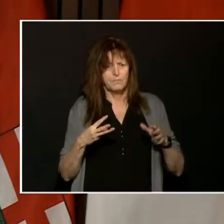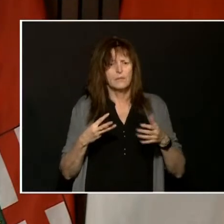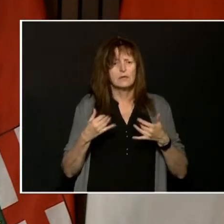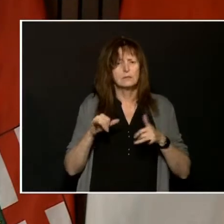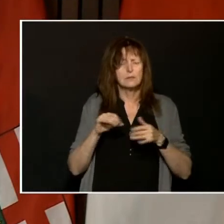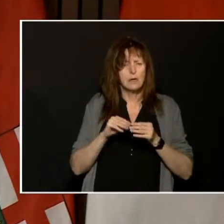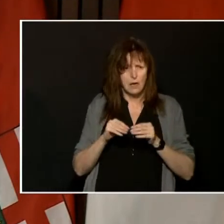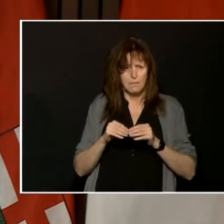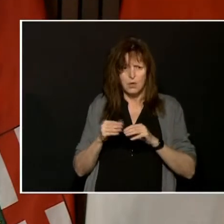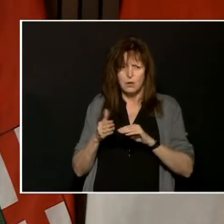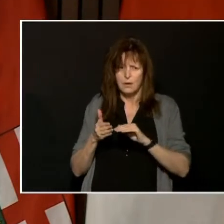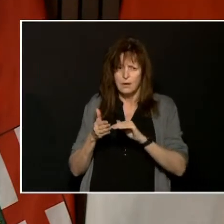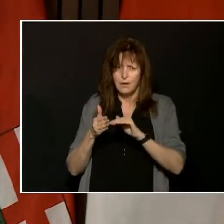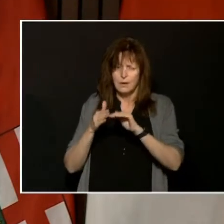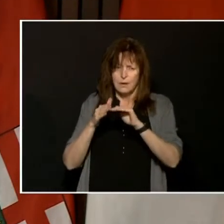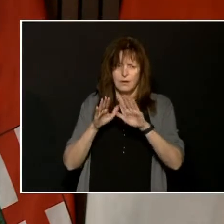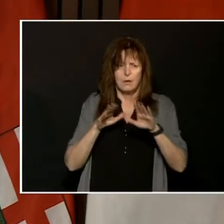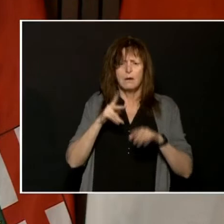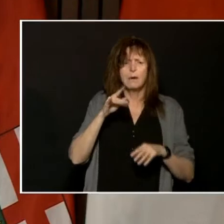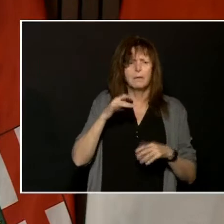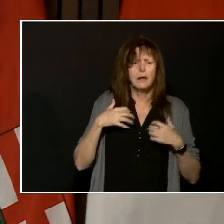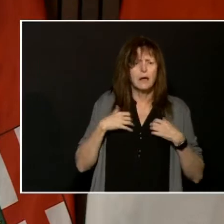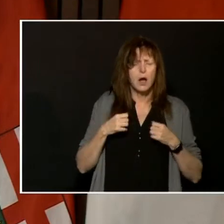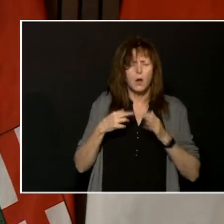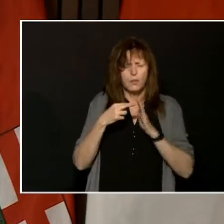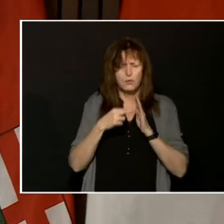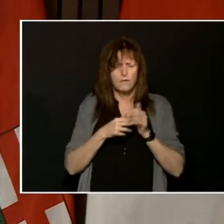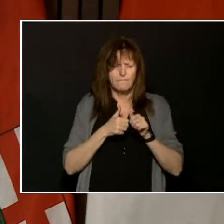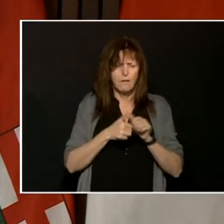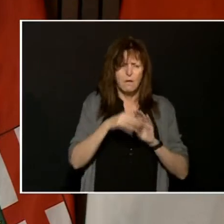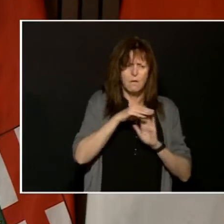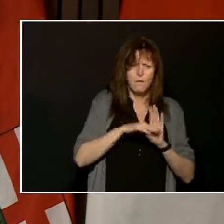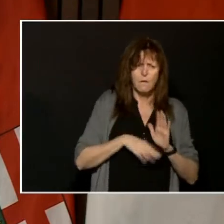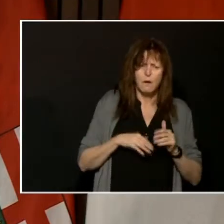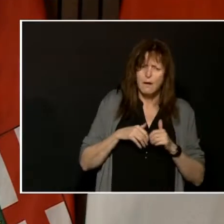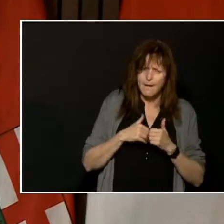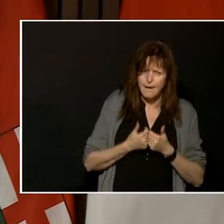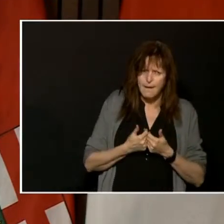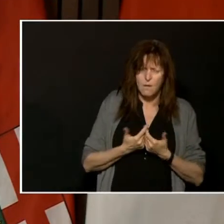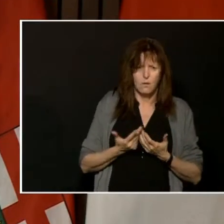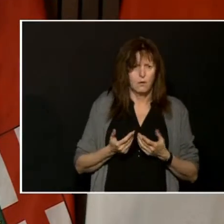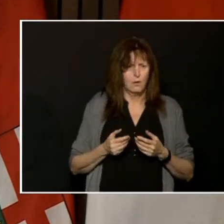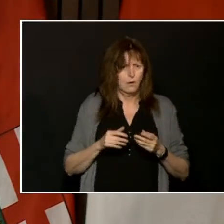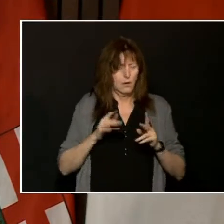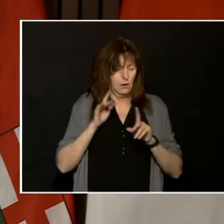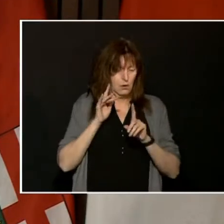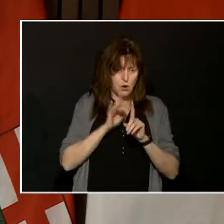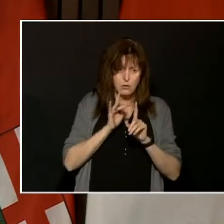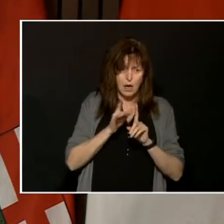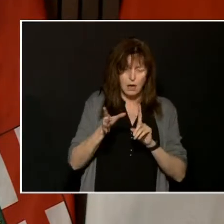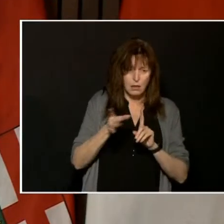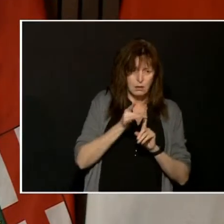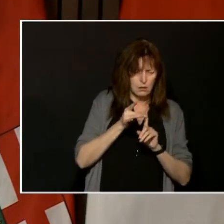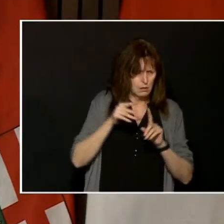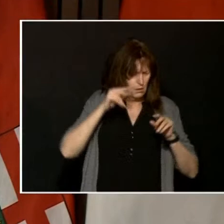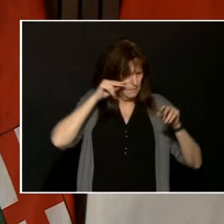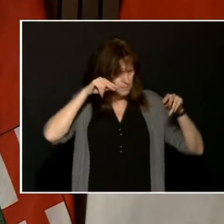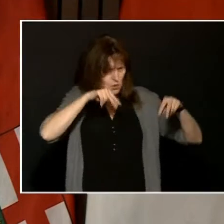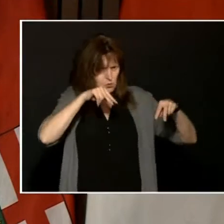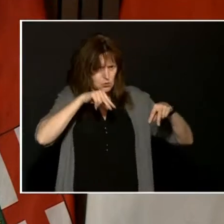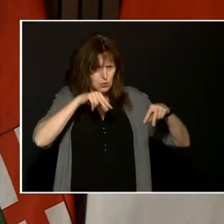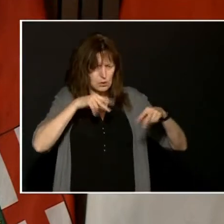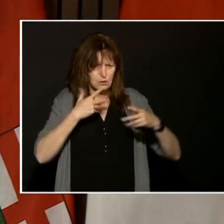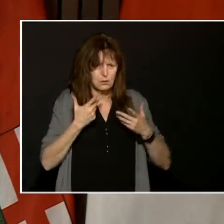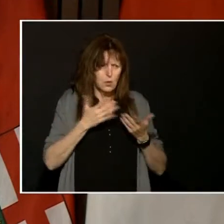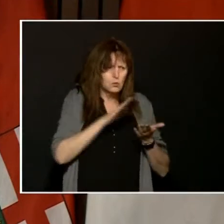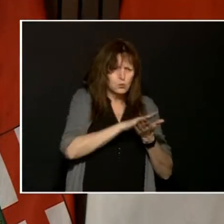other public health measures, including case and contact tracing, that would be required with schools open. But they really should be the first thing to